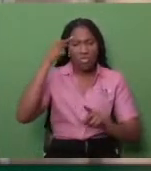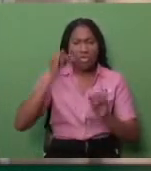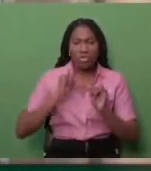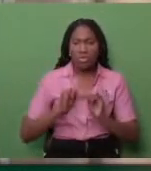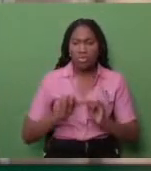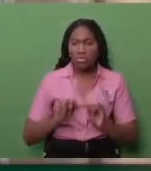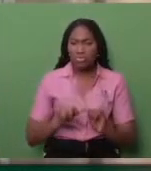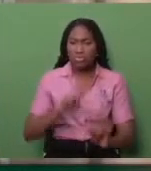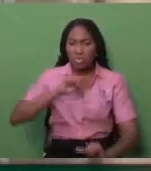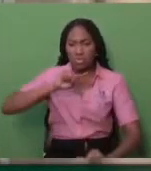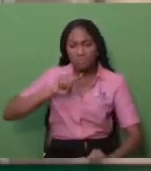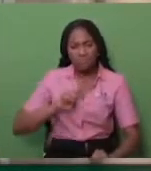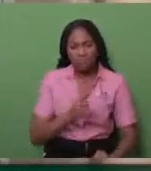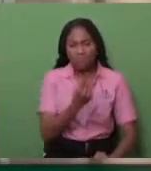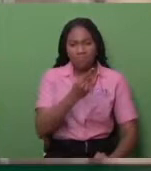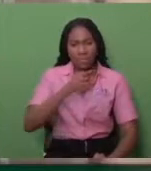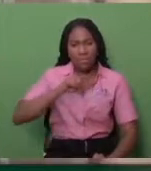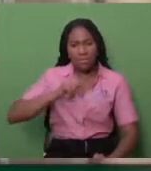institutions of our country.